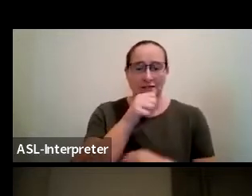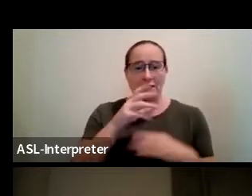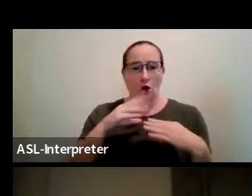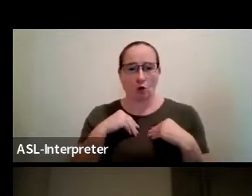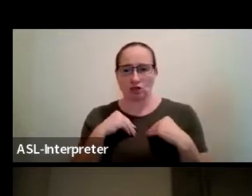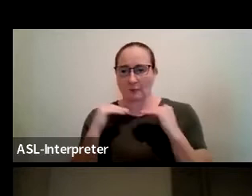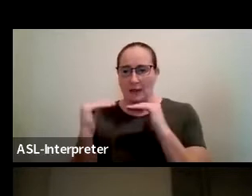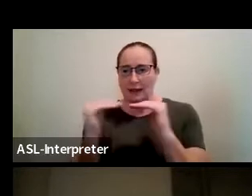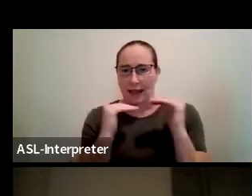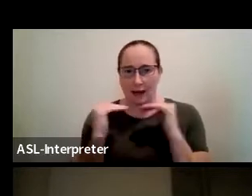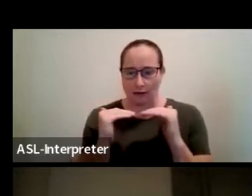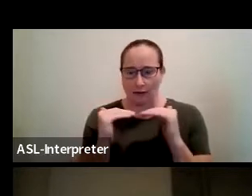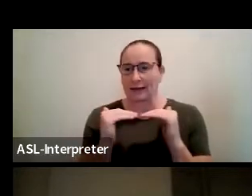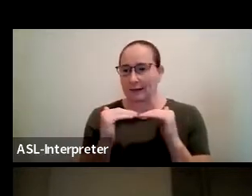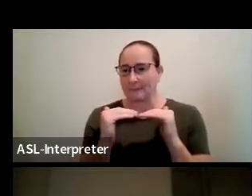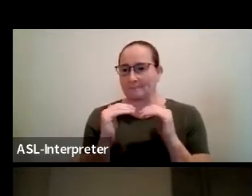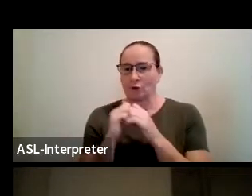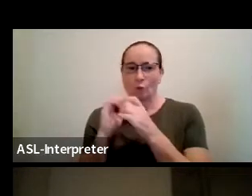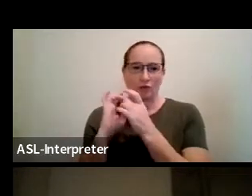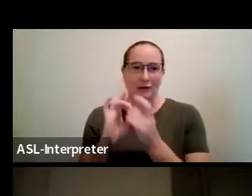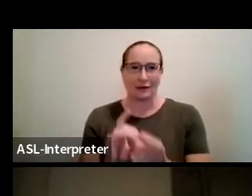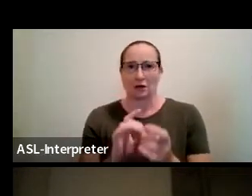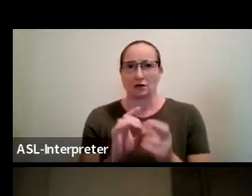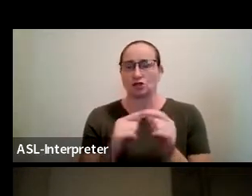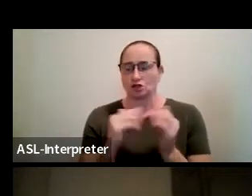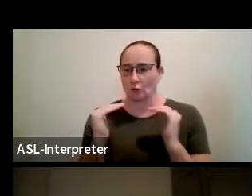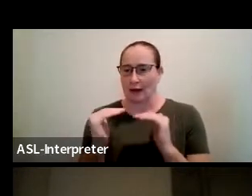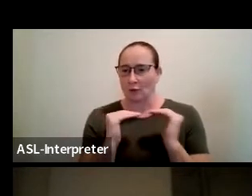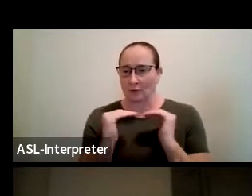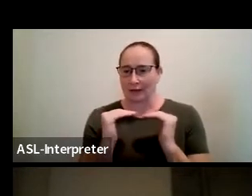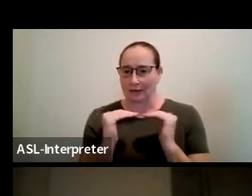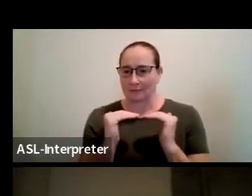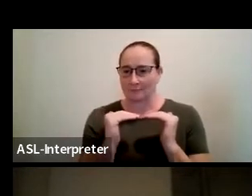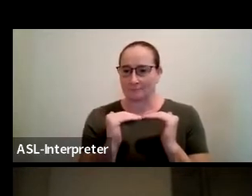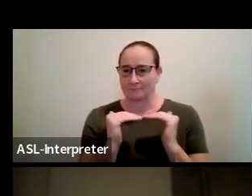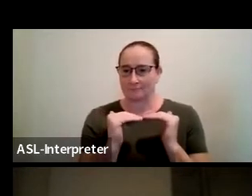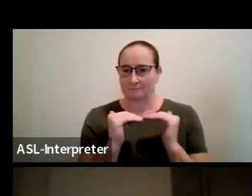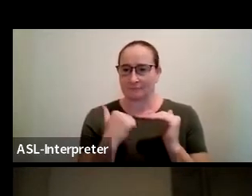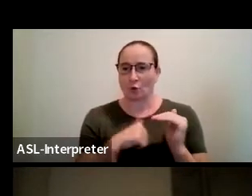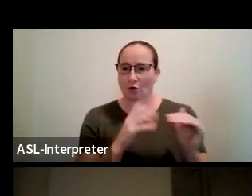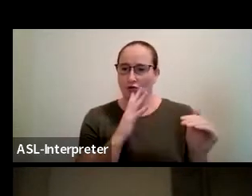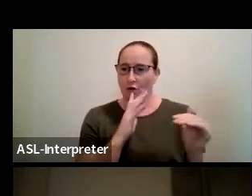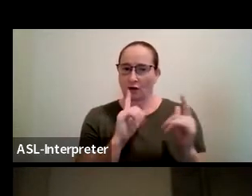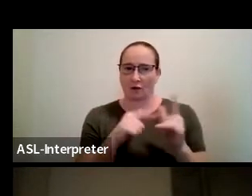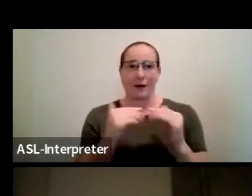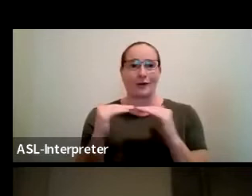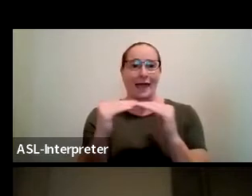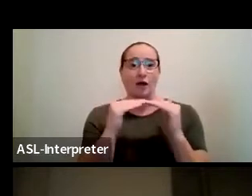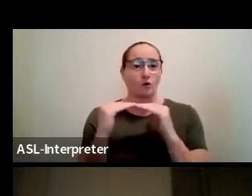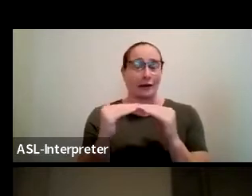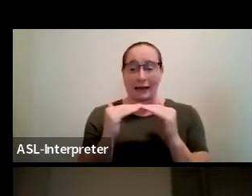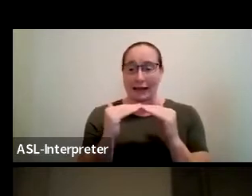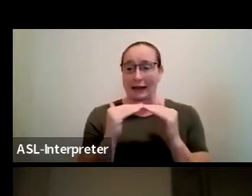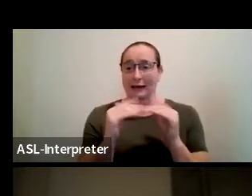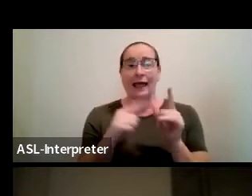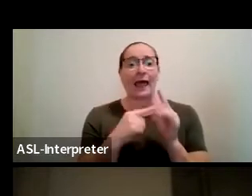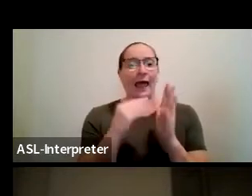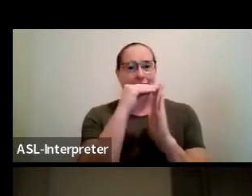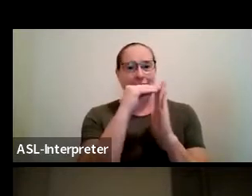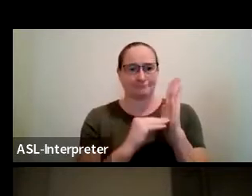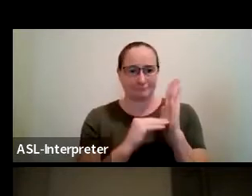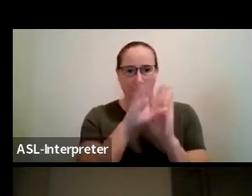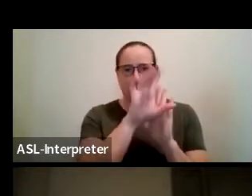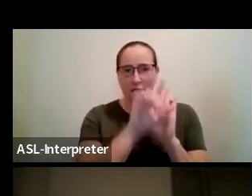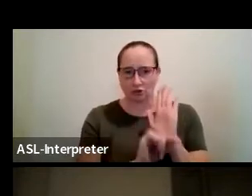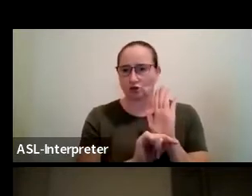equity. With regards to equity, we're talking about equity as outlined in the Constitution. So